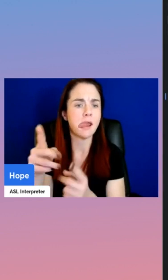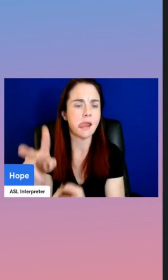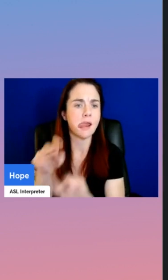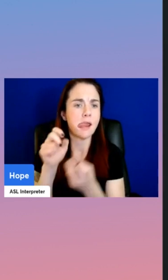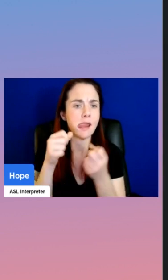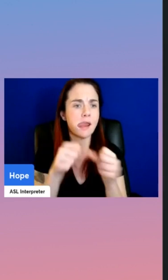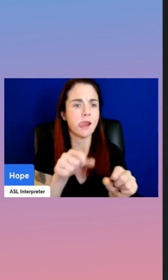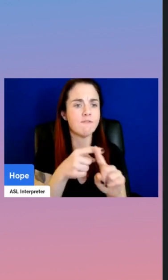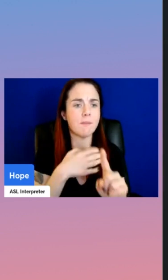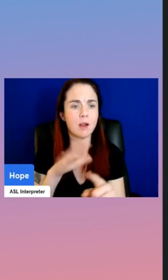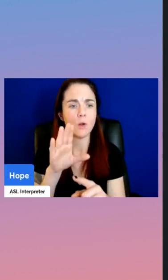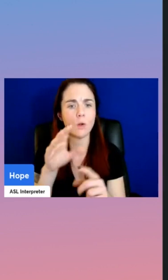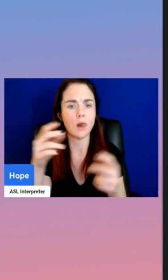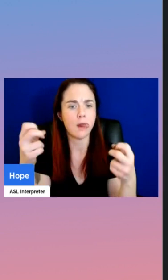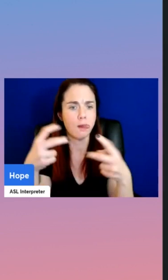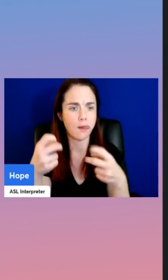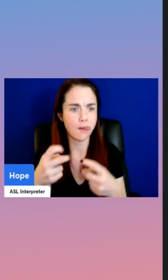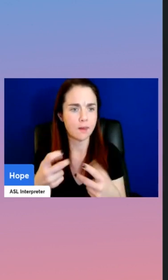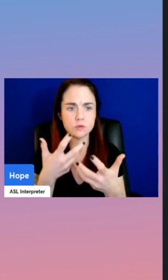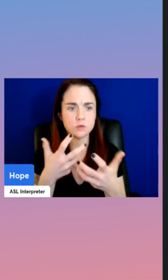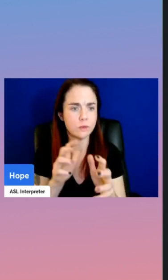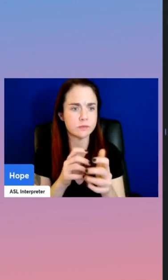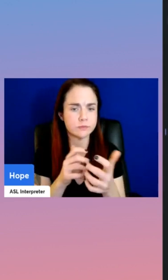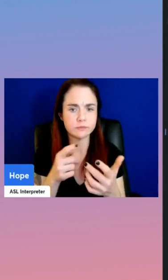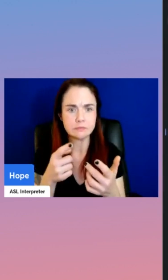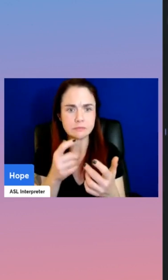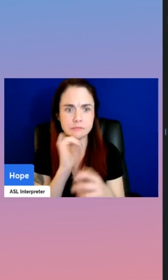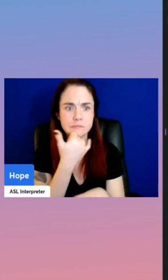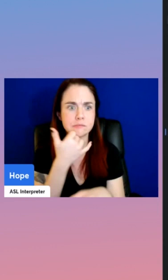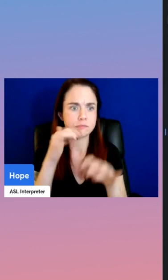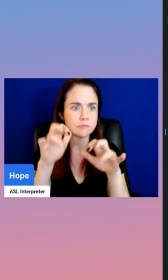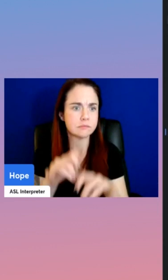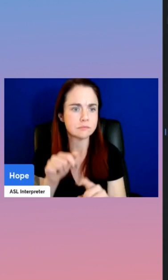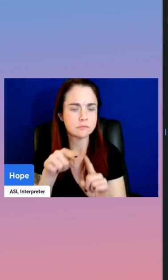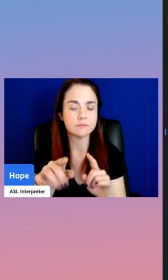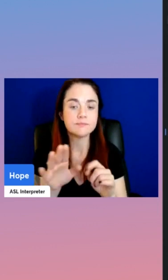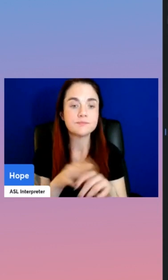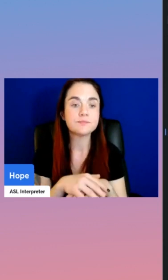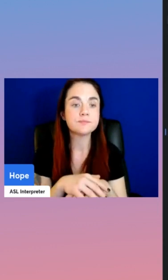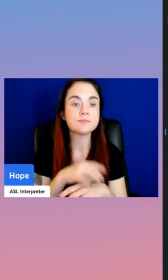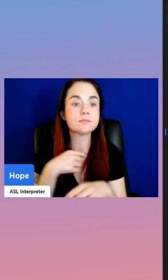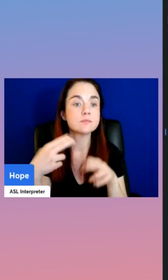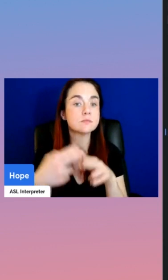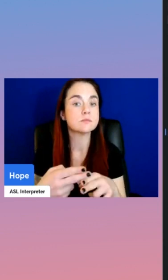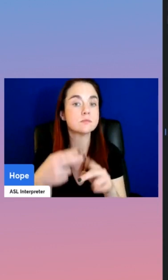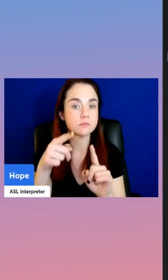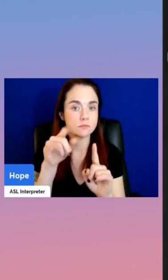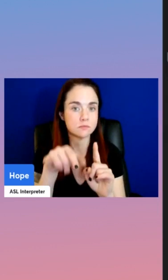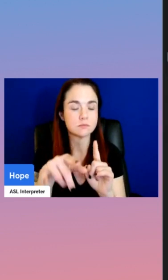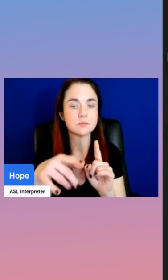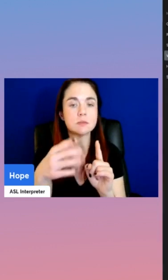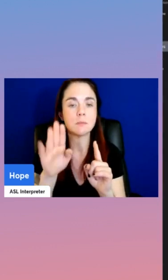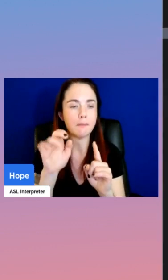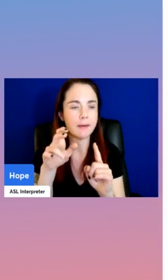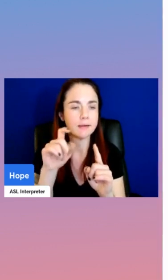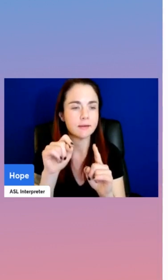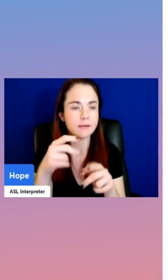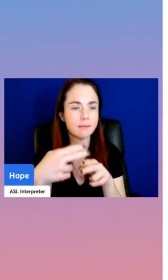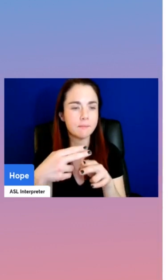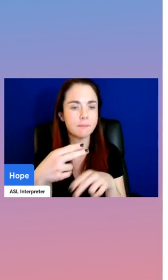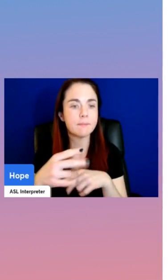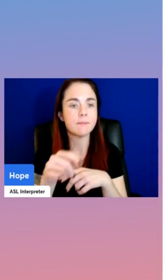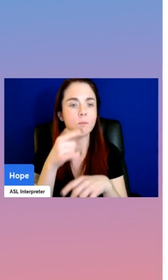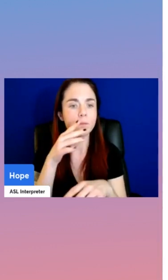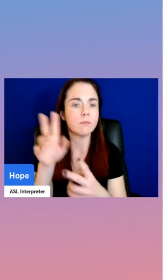my code to avoid any typos. Alright, so I called it HCP Packer registry bucket name. So if I go here, let me put this